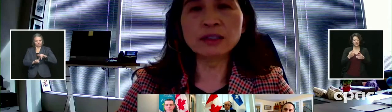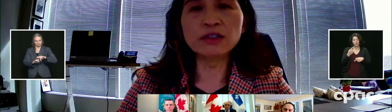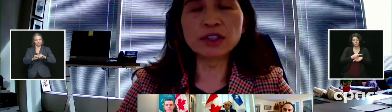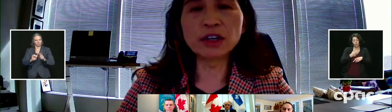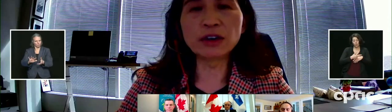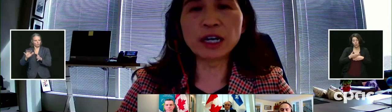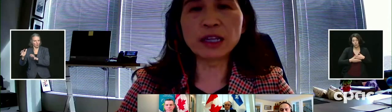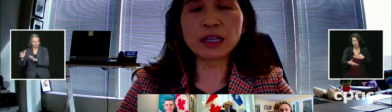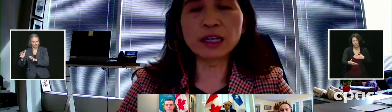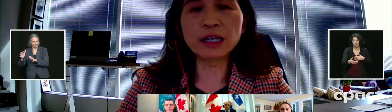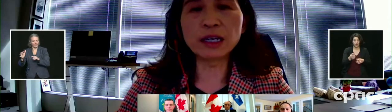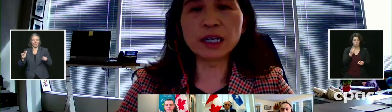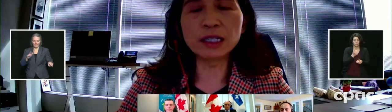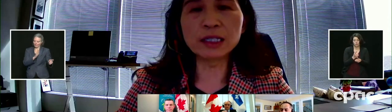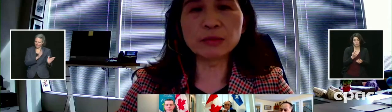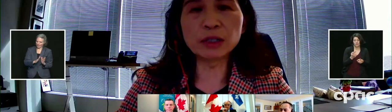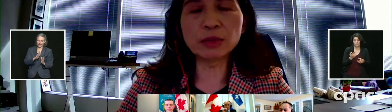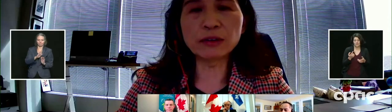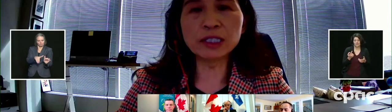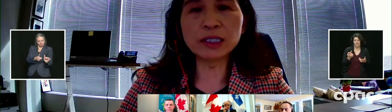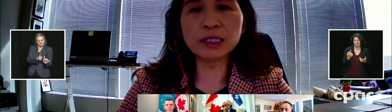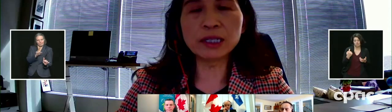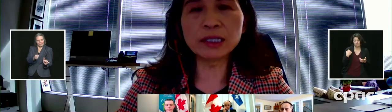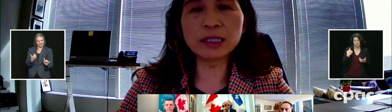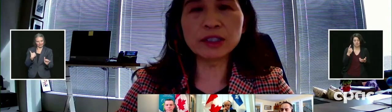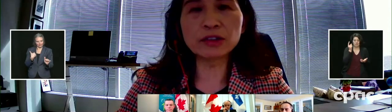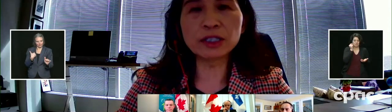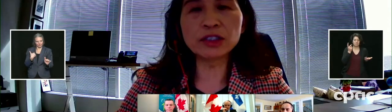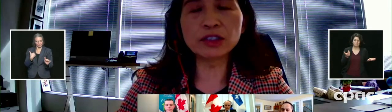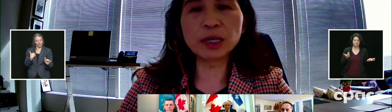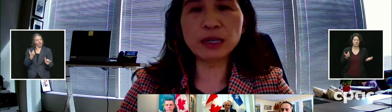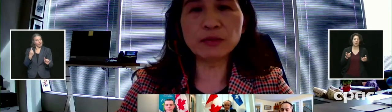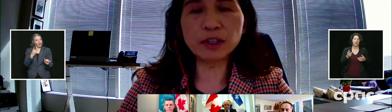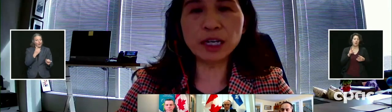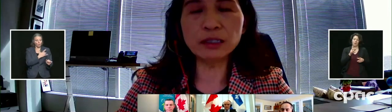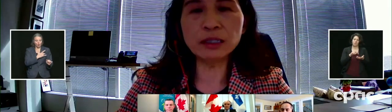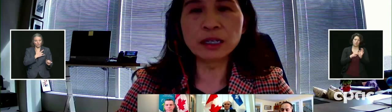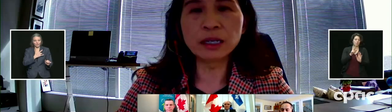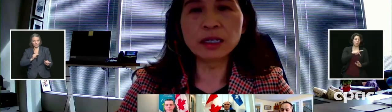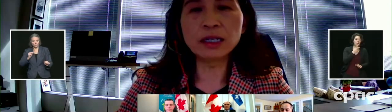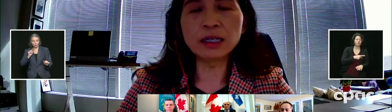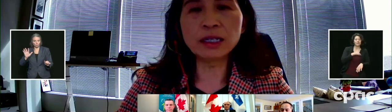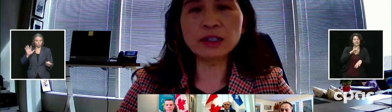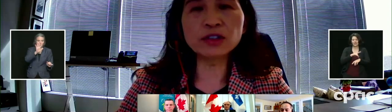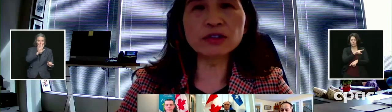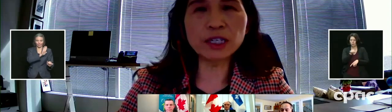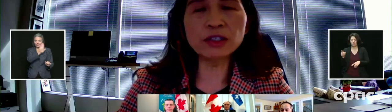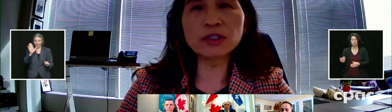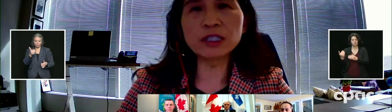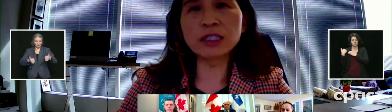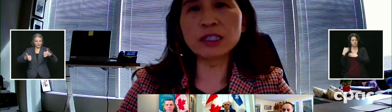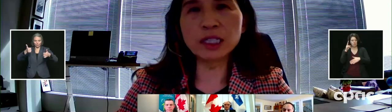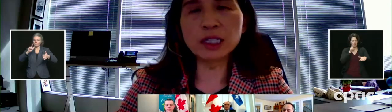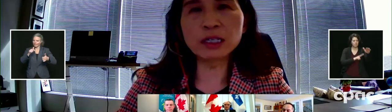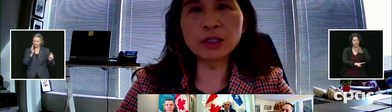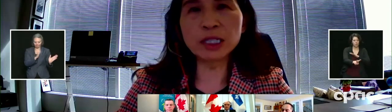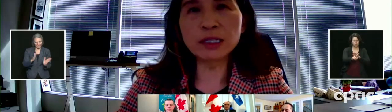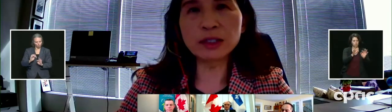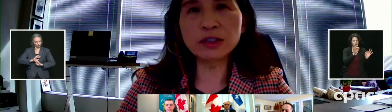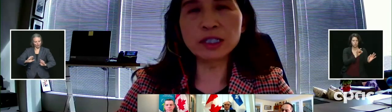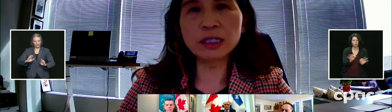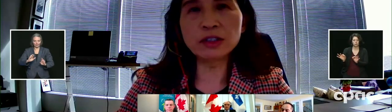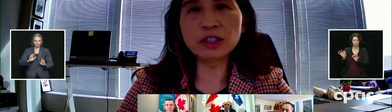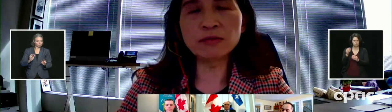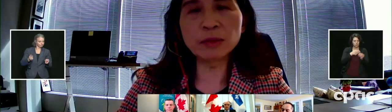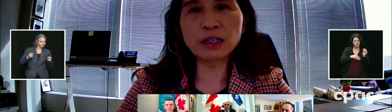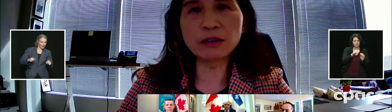And so I think it is up to the provinces and territories to plan for that. The National Advisory Committee on Immunization